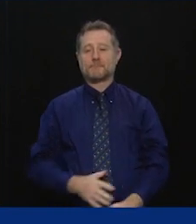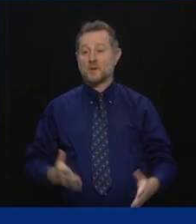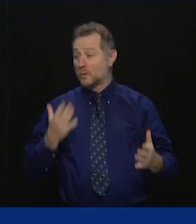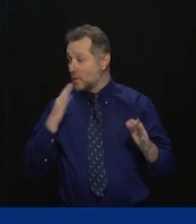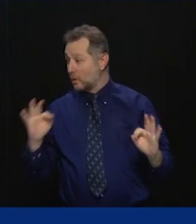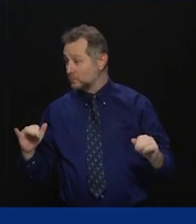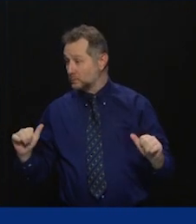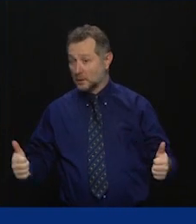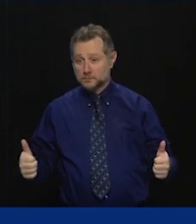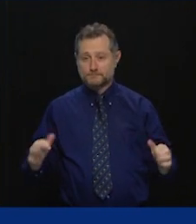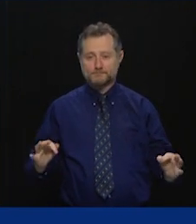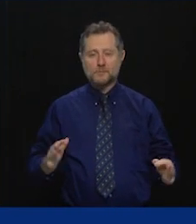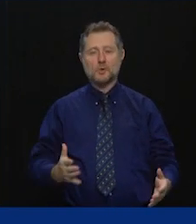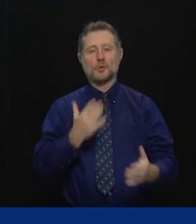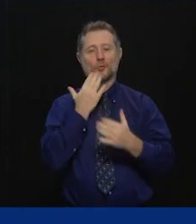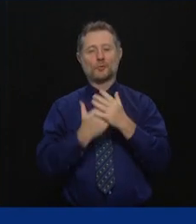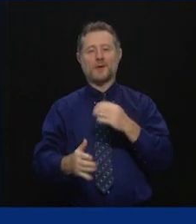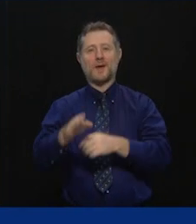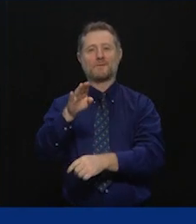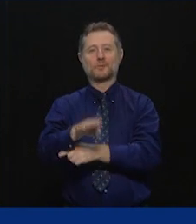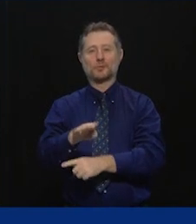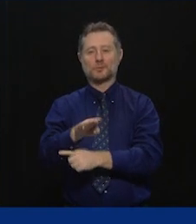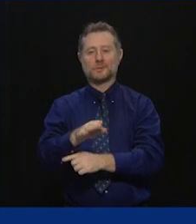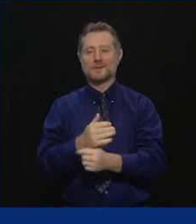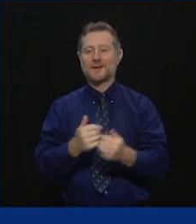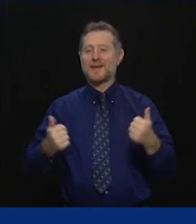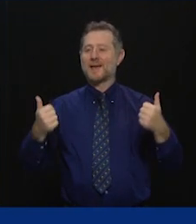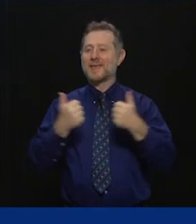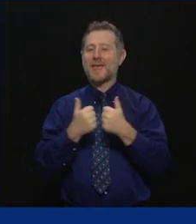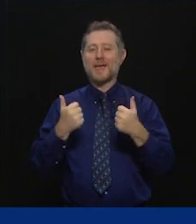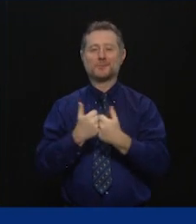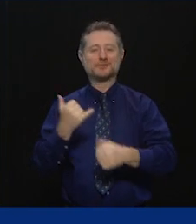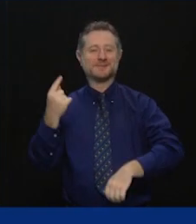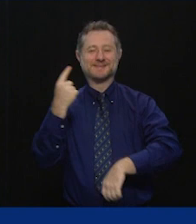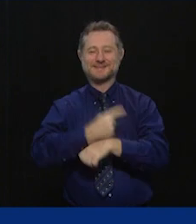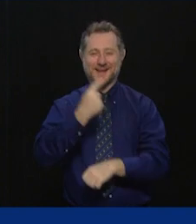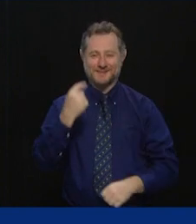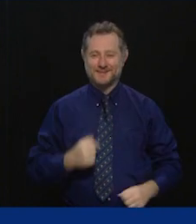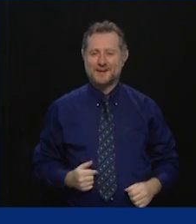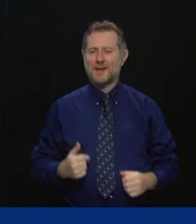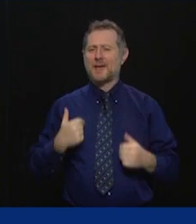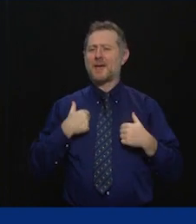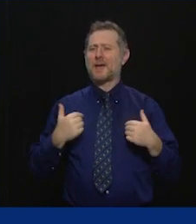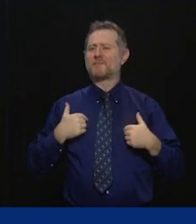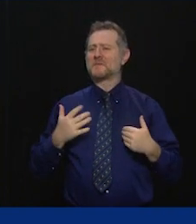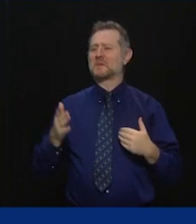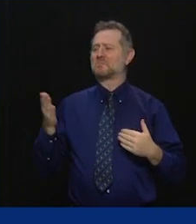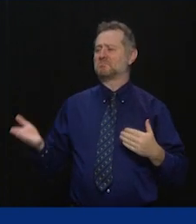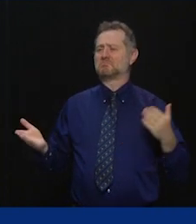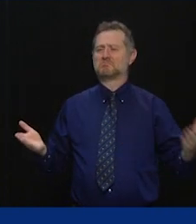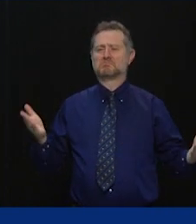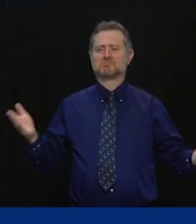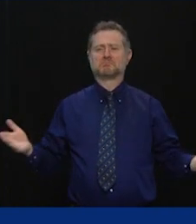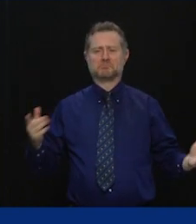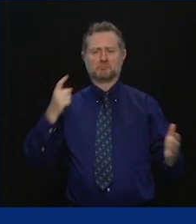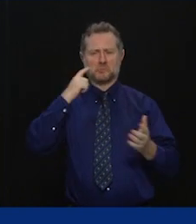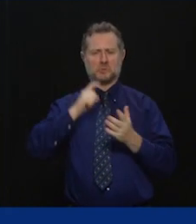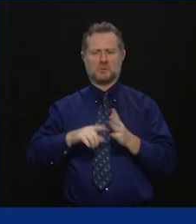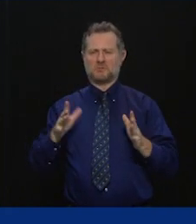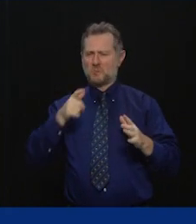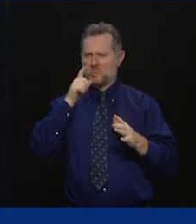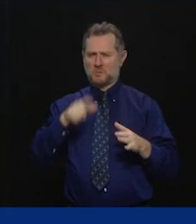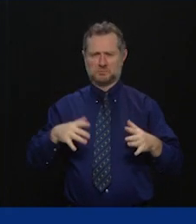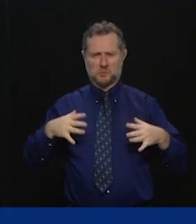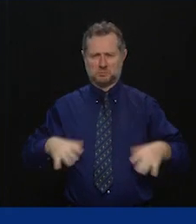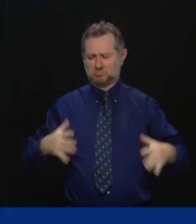Good afternoon. It's game day. I have some individuals I'm sure you'll recognize even without their uniforms. We're so excited here to